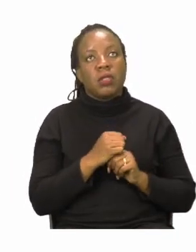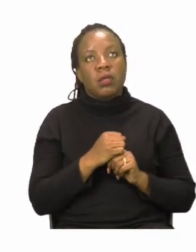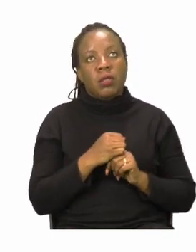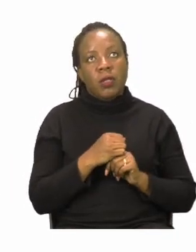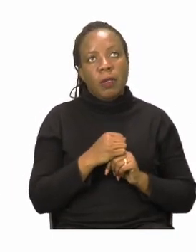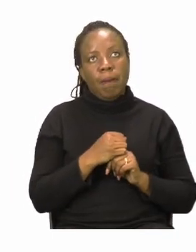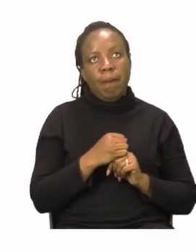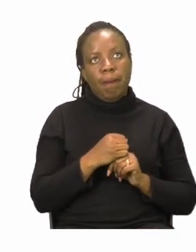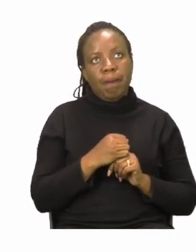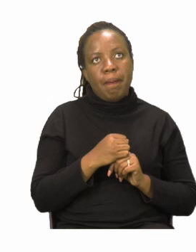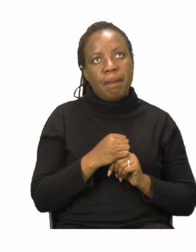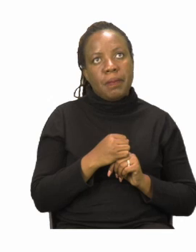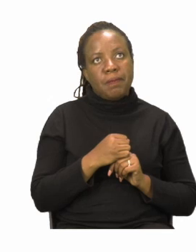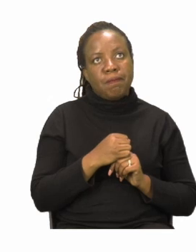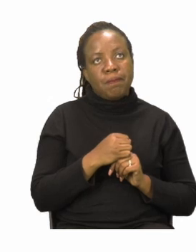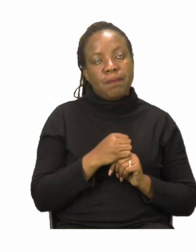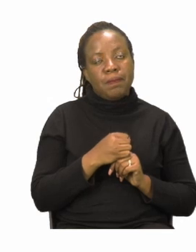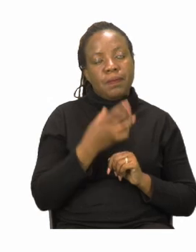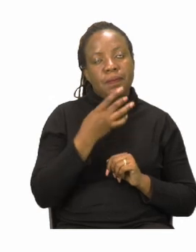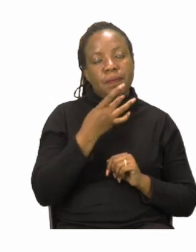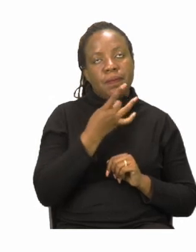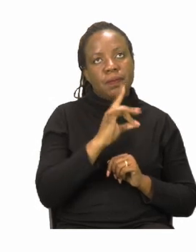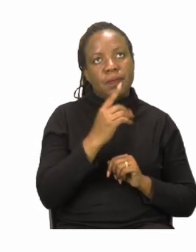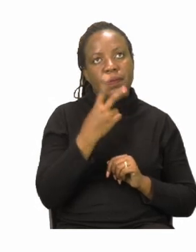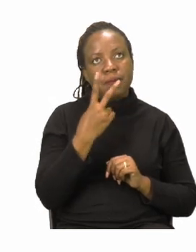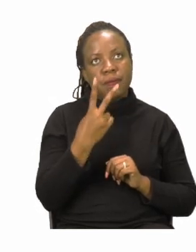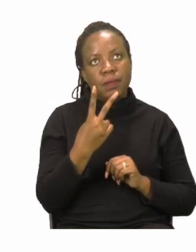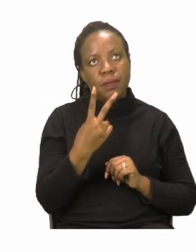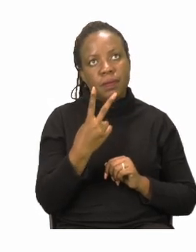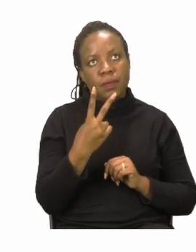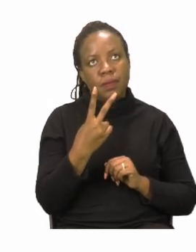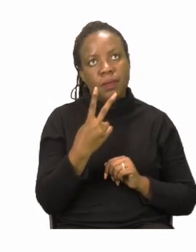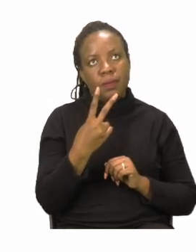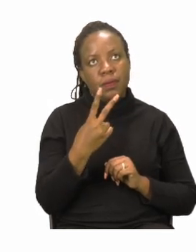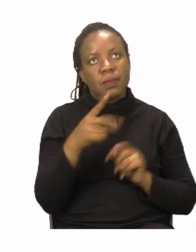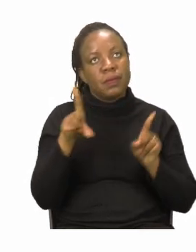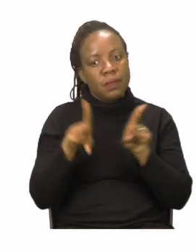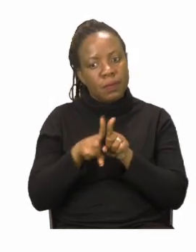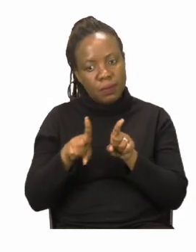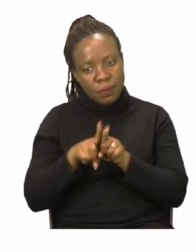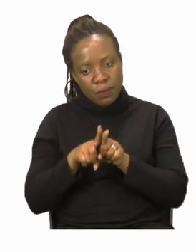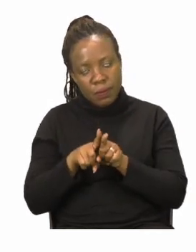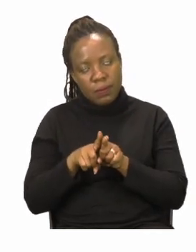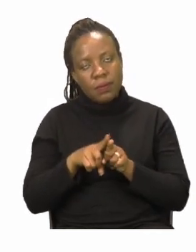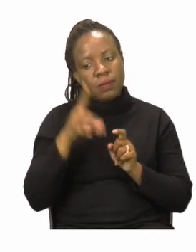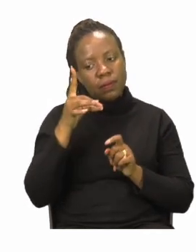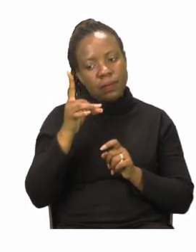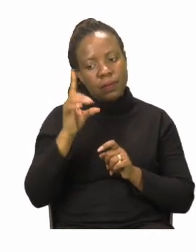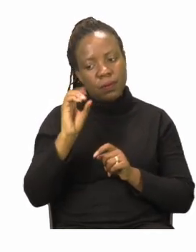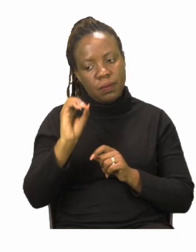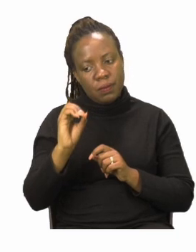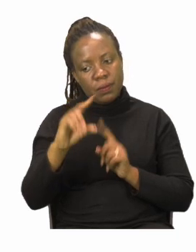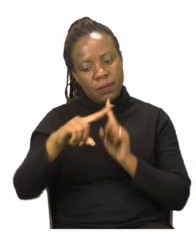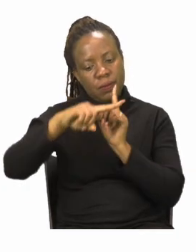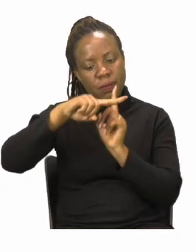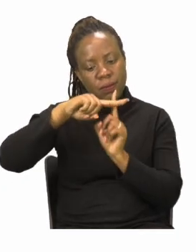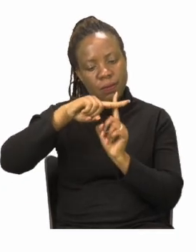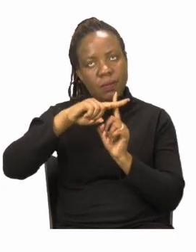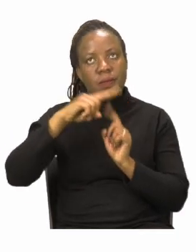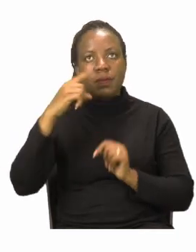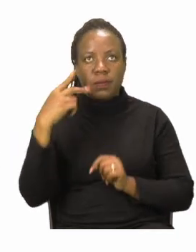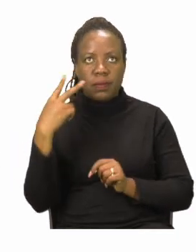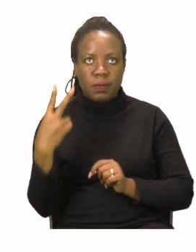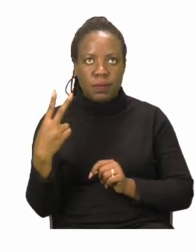So there it shows 82 equals 80 plus 2.